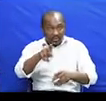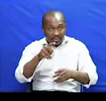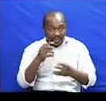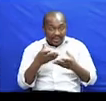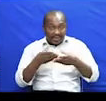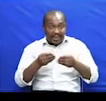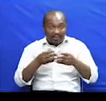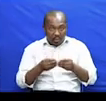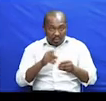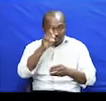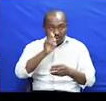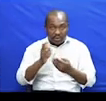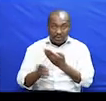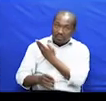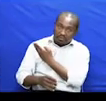exercise.